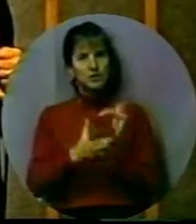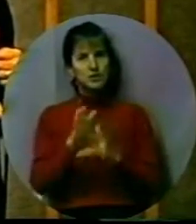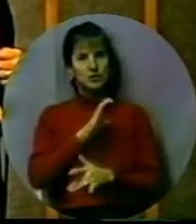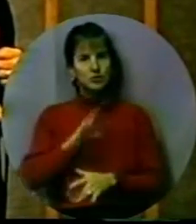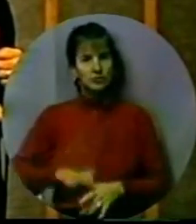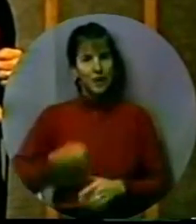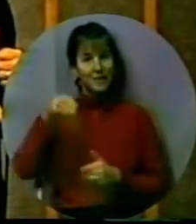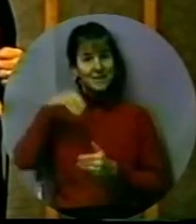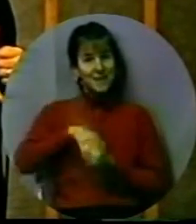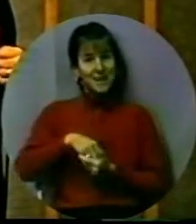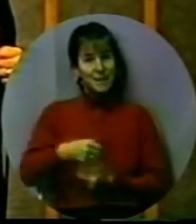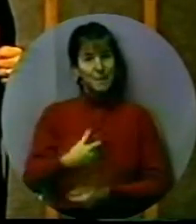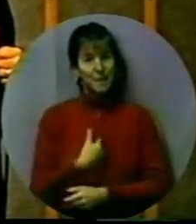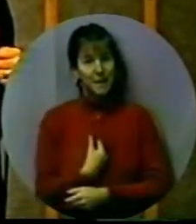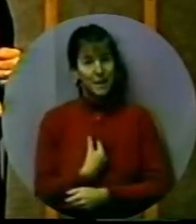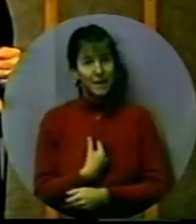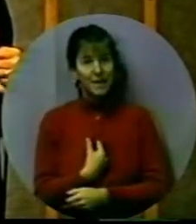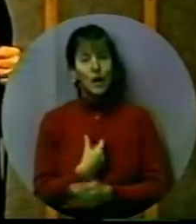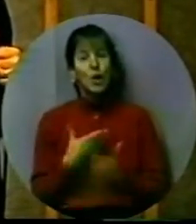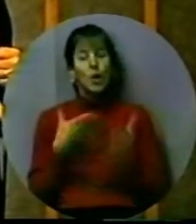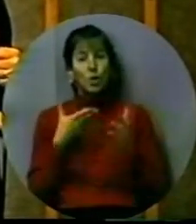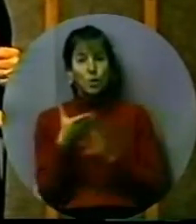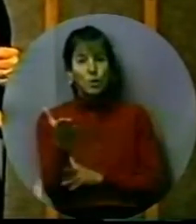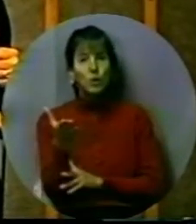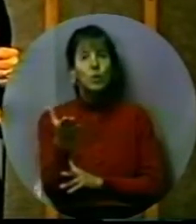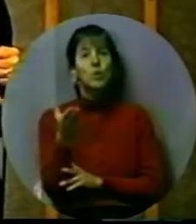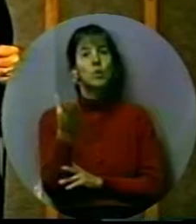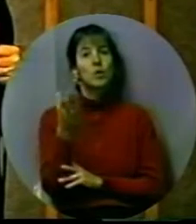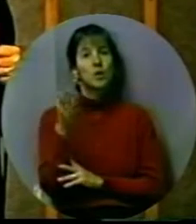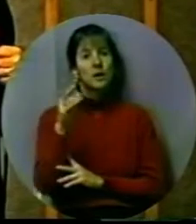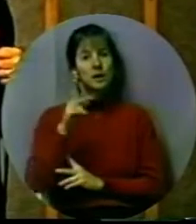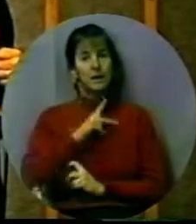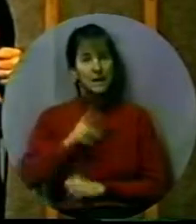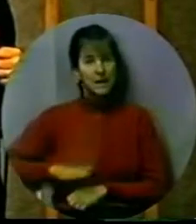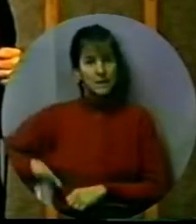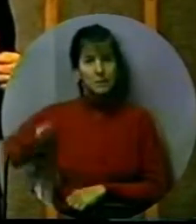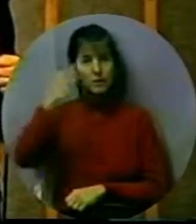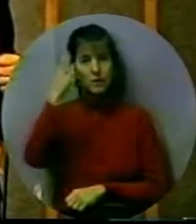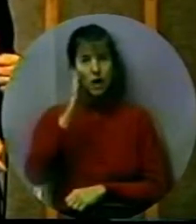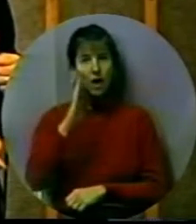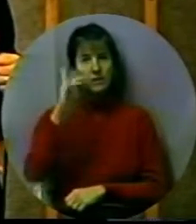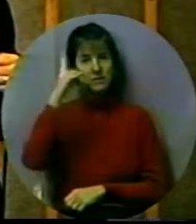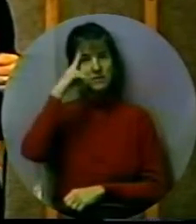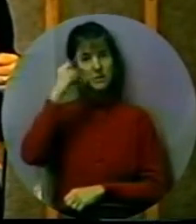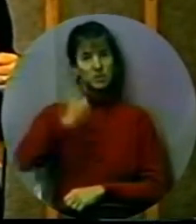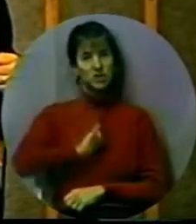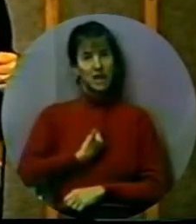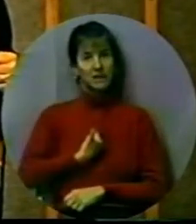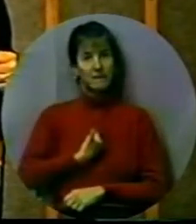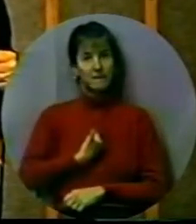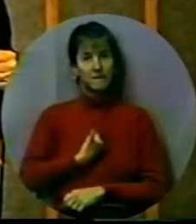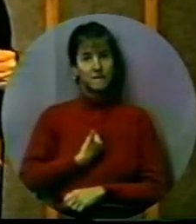Christ within me, through the kingdom of God, is subjective.